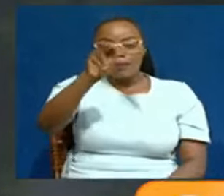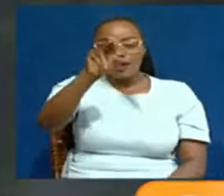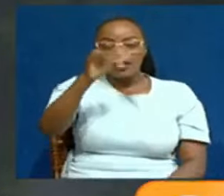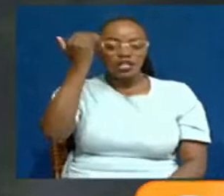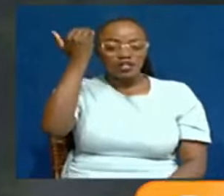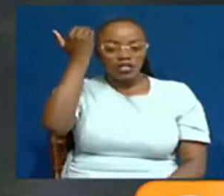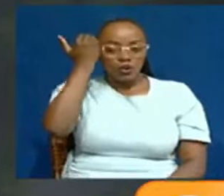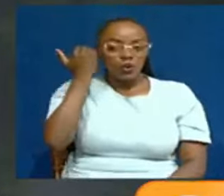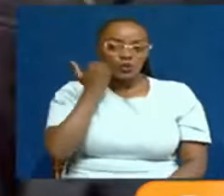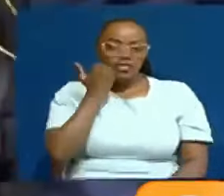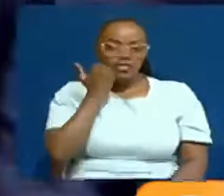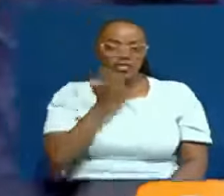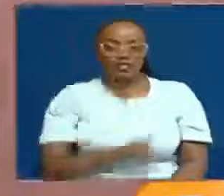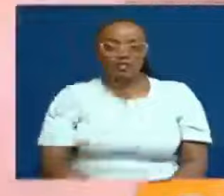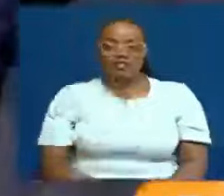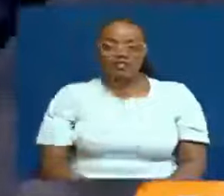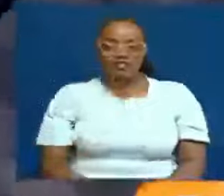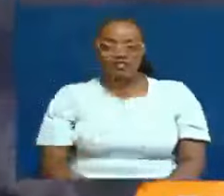listen.